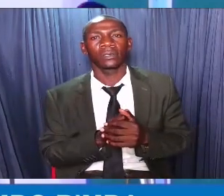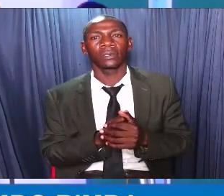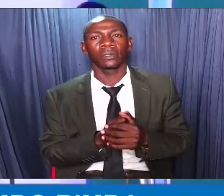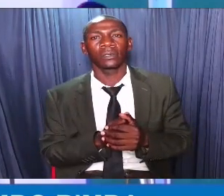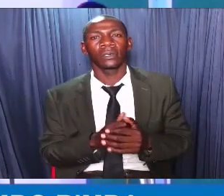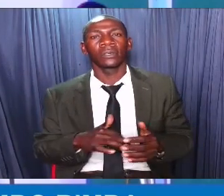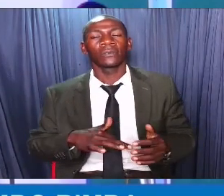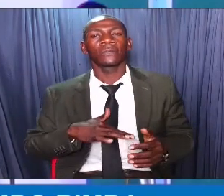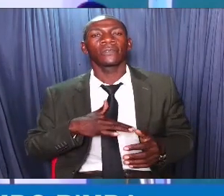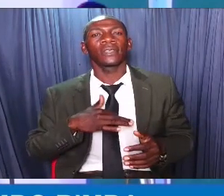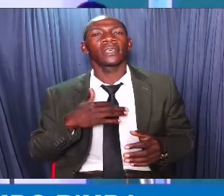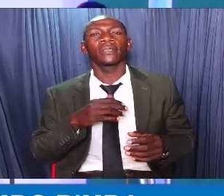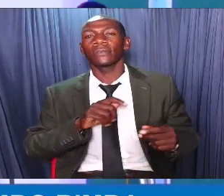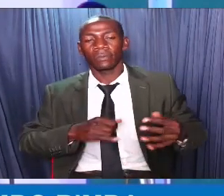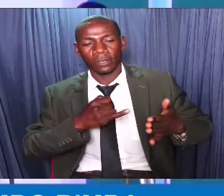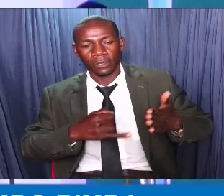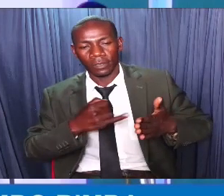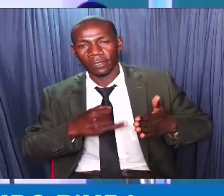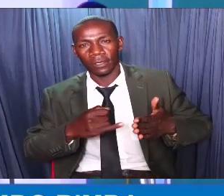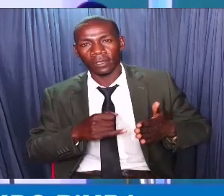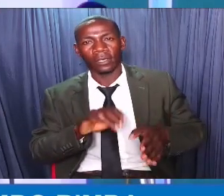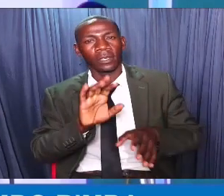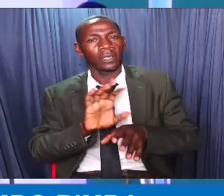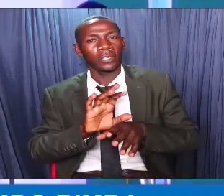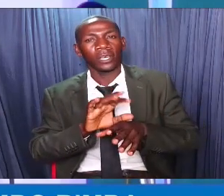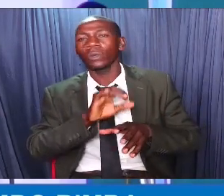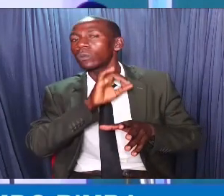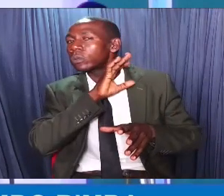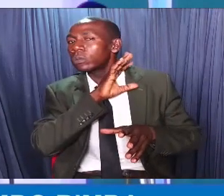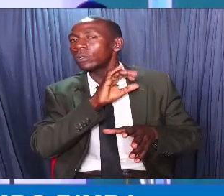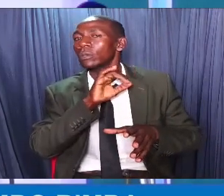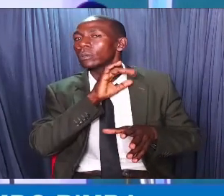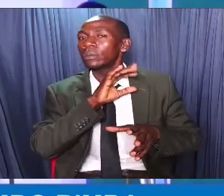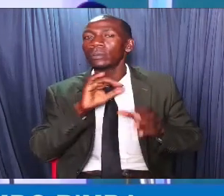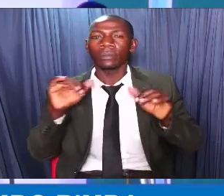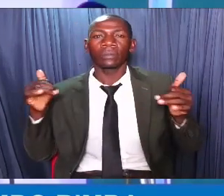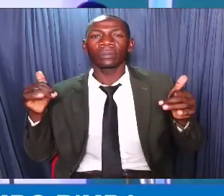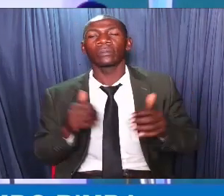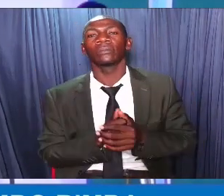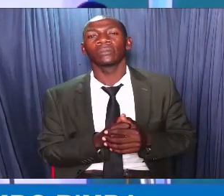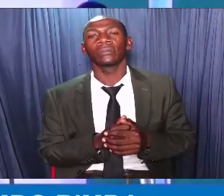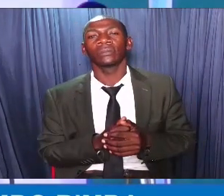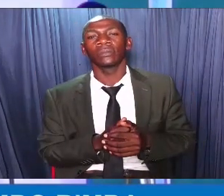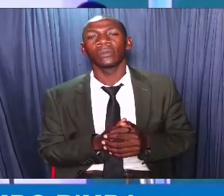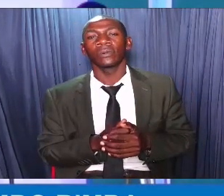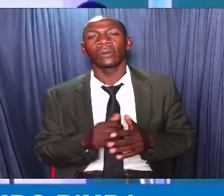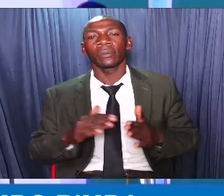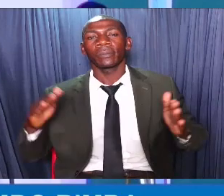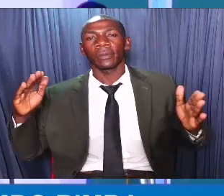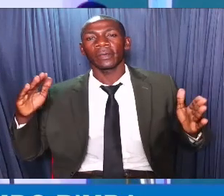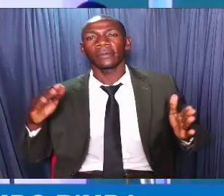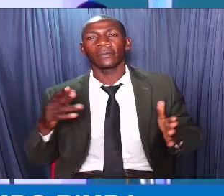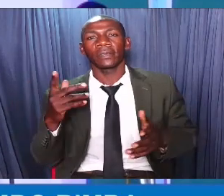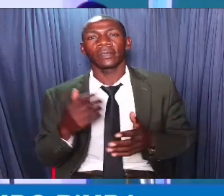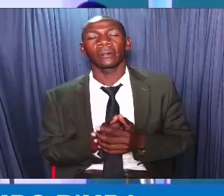taona vifaa. You'll see the machines. Kanisa inaunguruma. The church is really loud. Sisi tuwe zaidi hapo. Let's